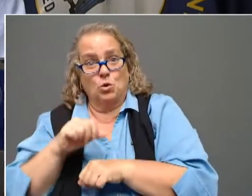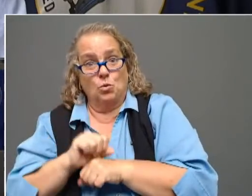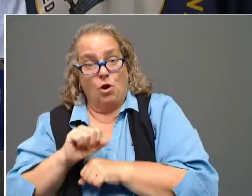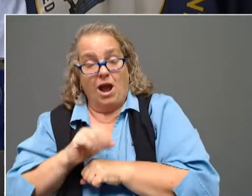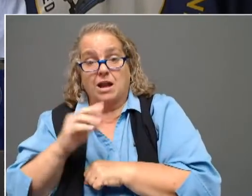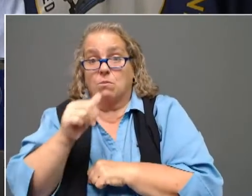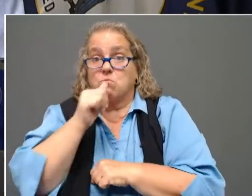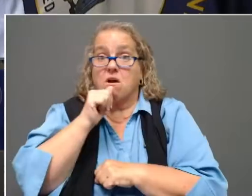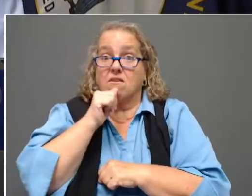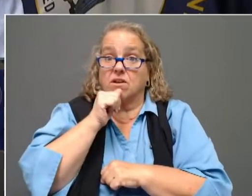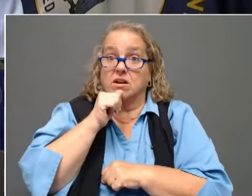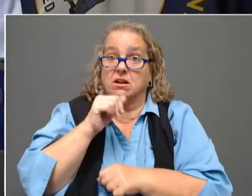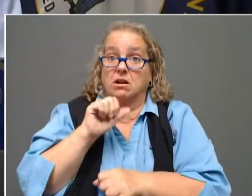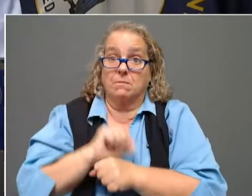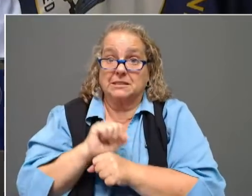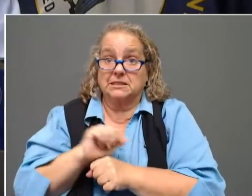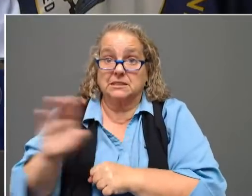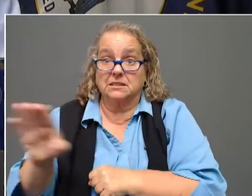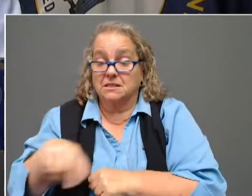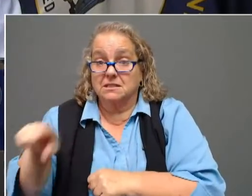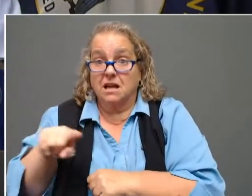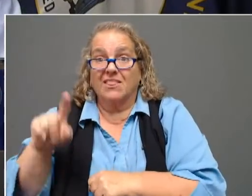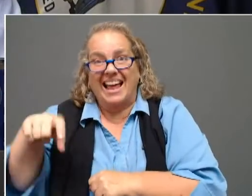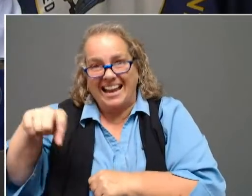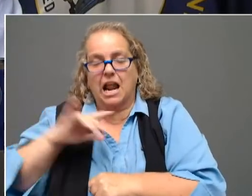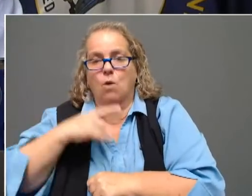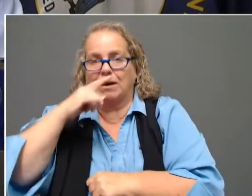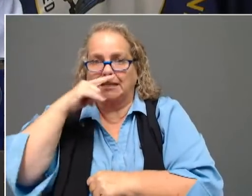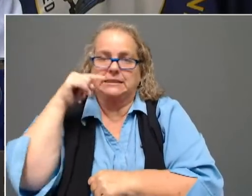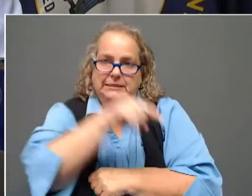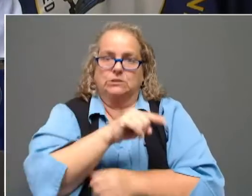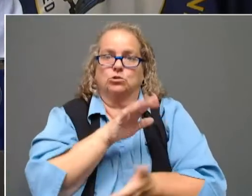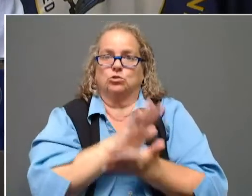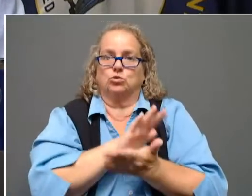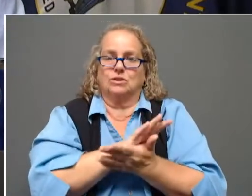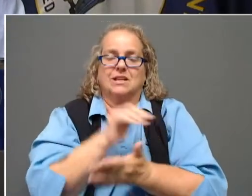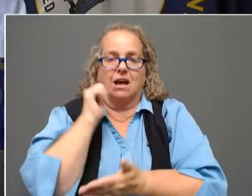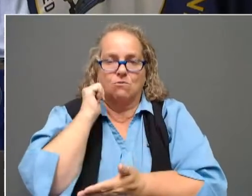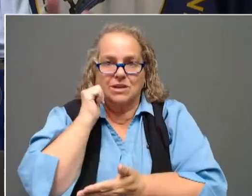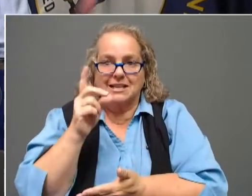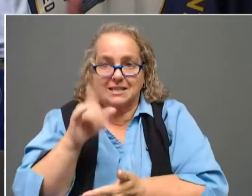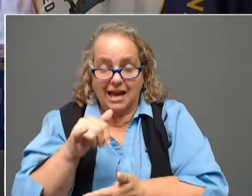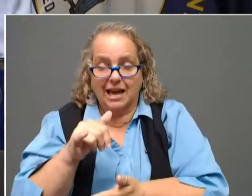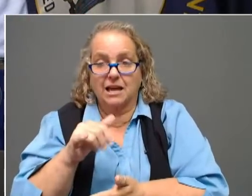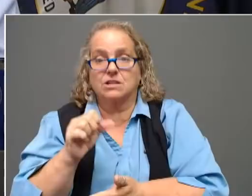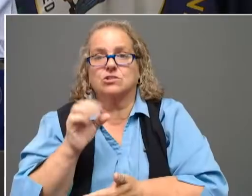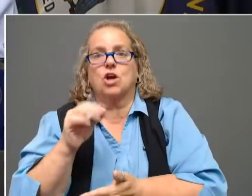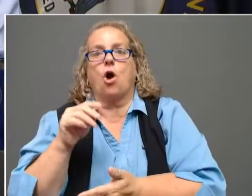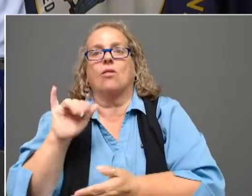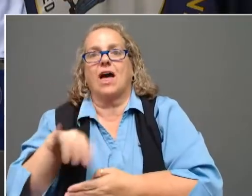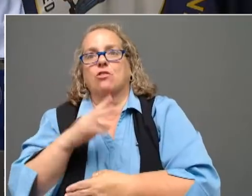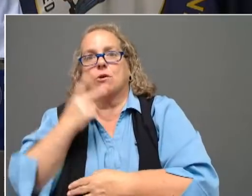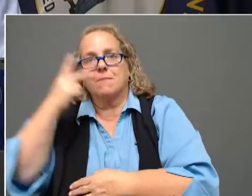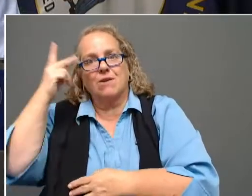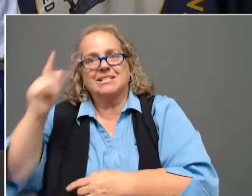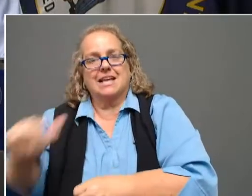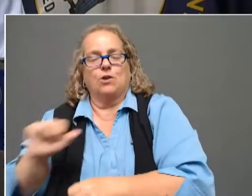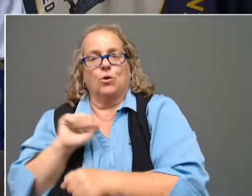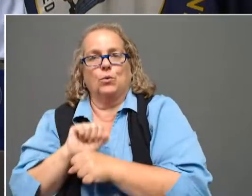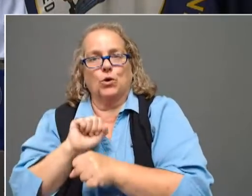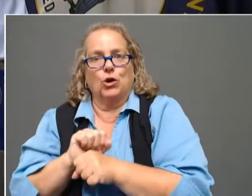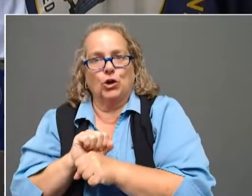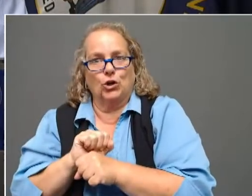side, they need our kids in person every day in school so that we can have multiple working